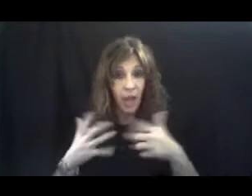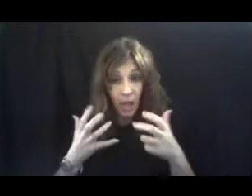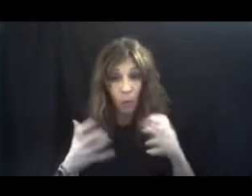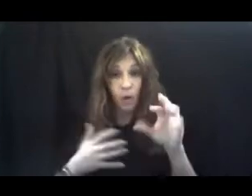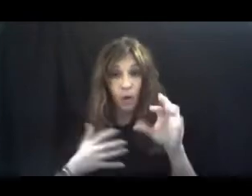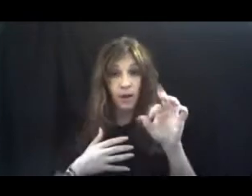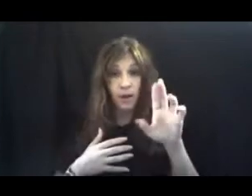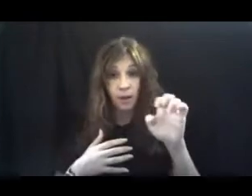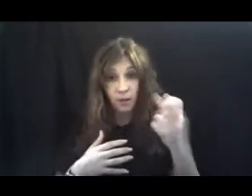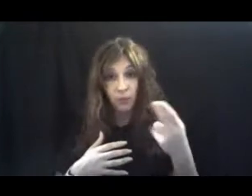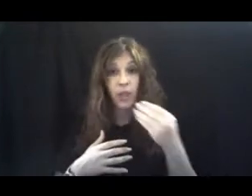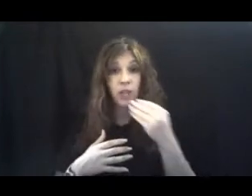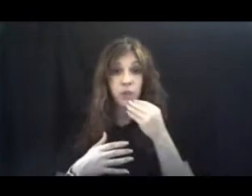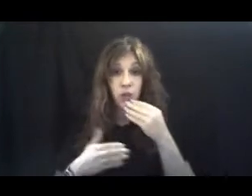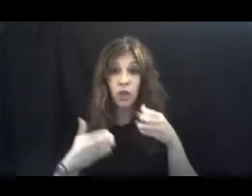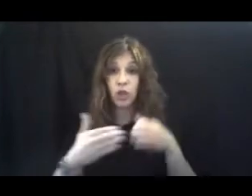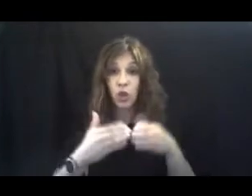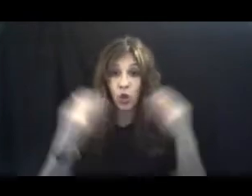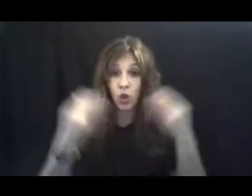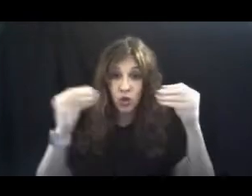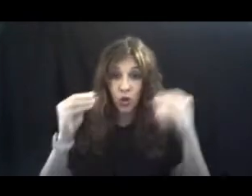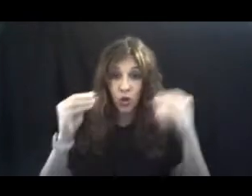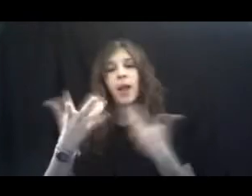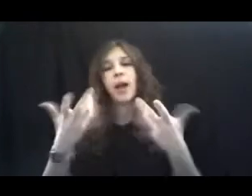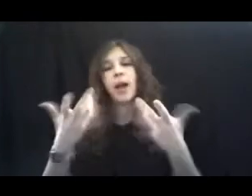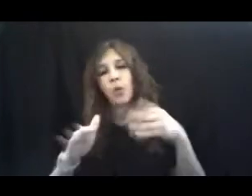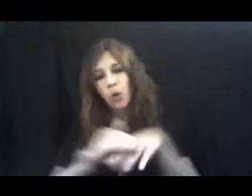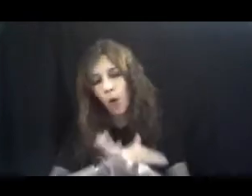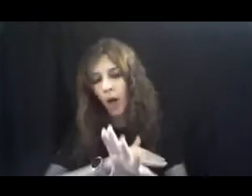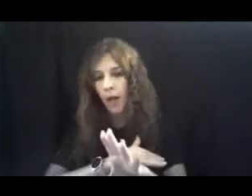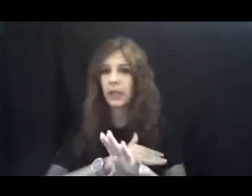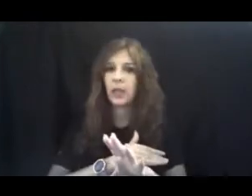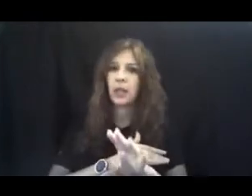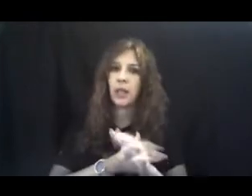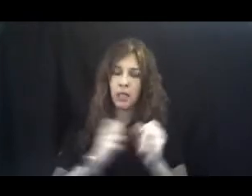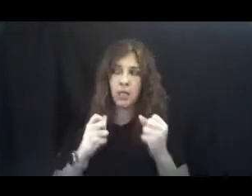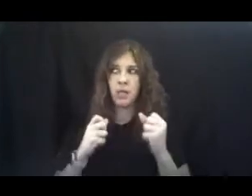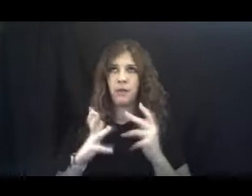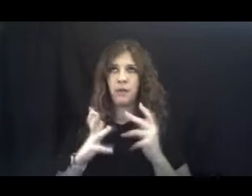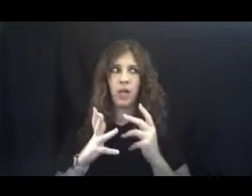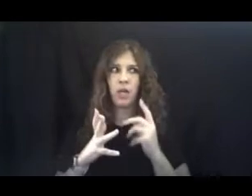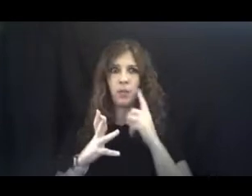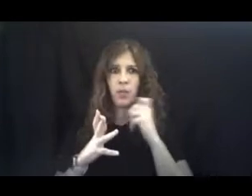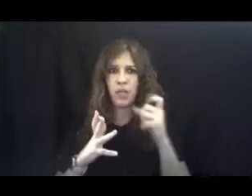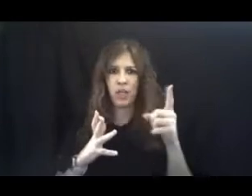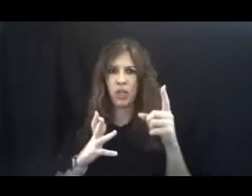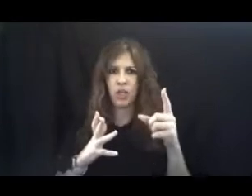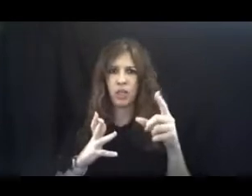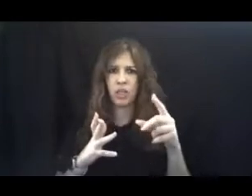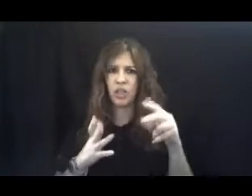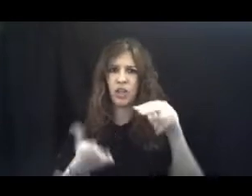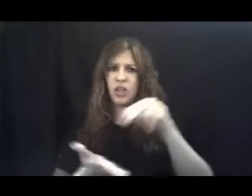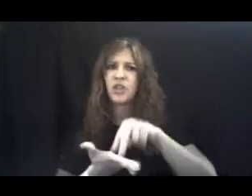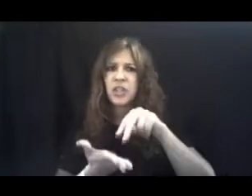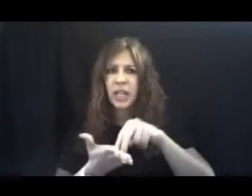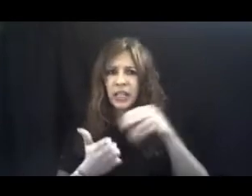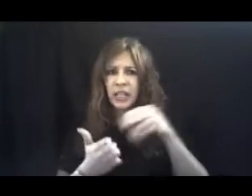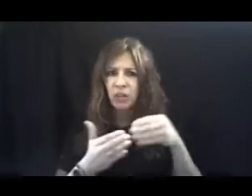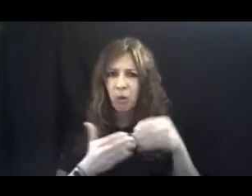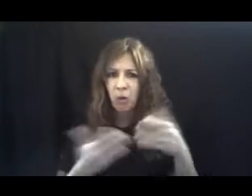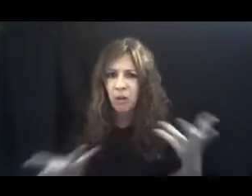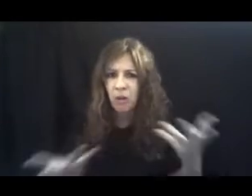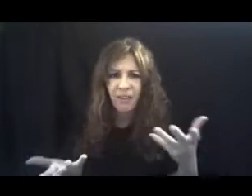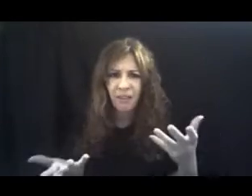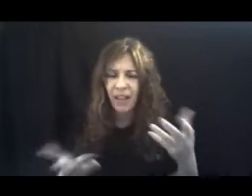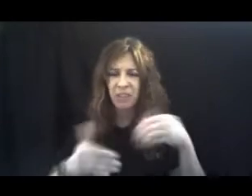my corner store. I don't want to walk in and I'm afraid because they standing on the corners. And if you go in there,